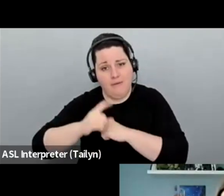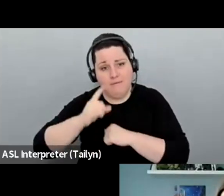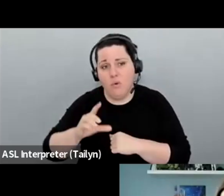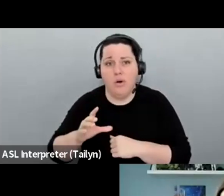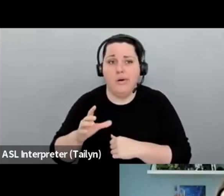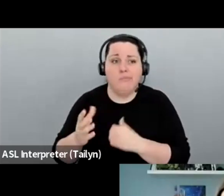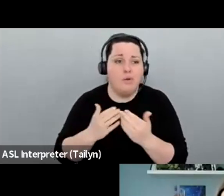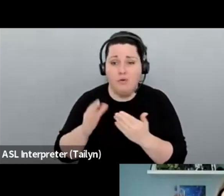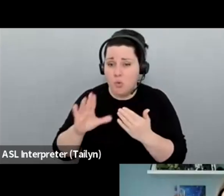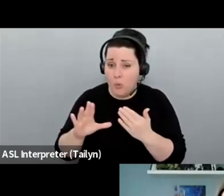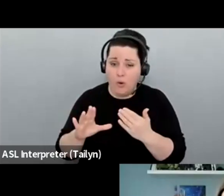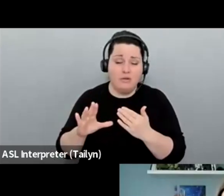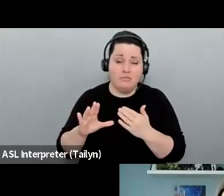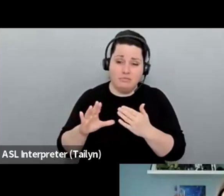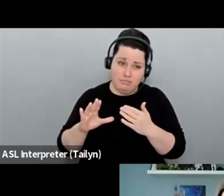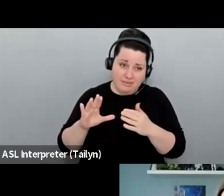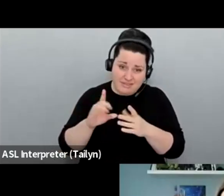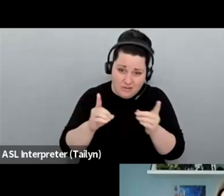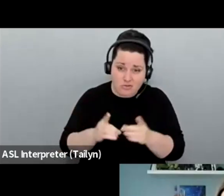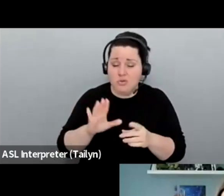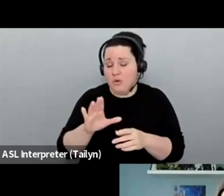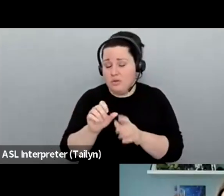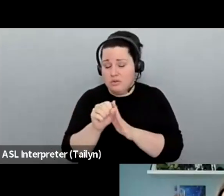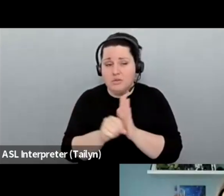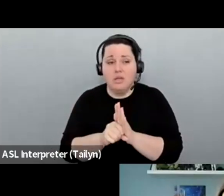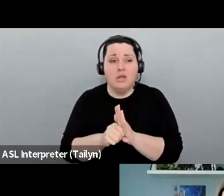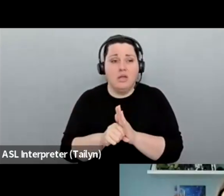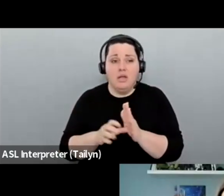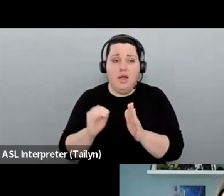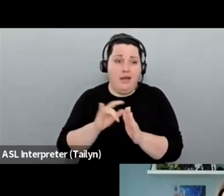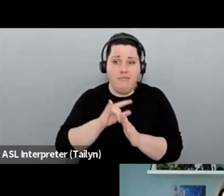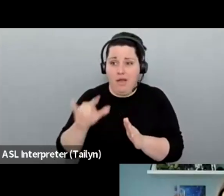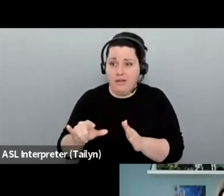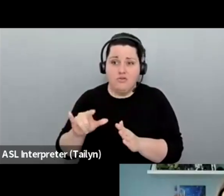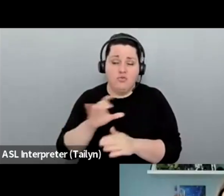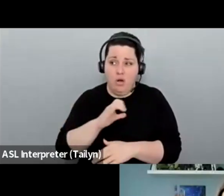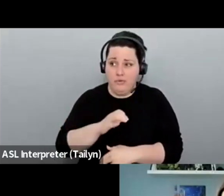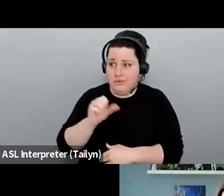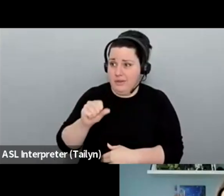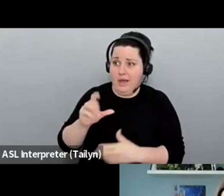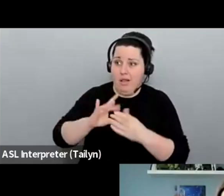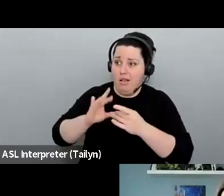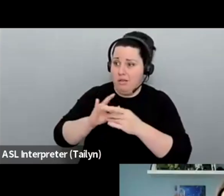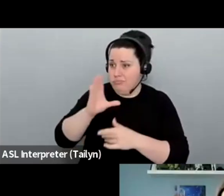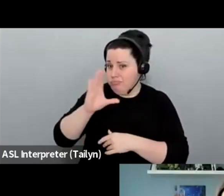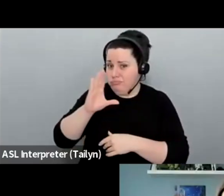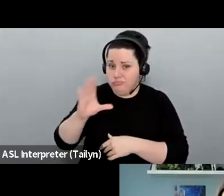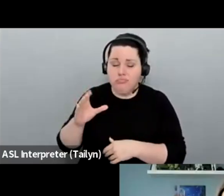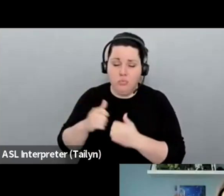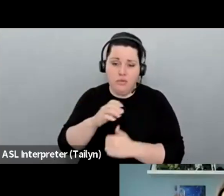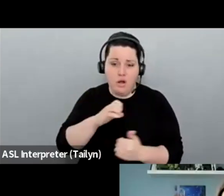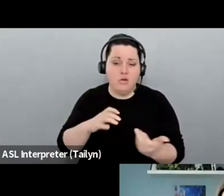district or state, and all the way to fly-ins at Congress and speaking right to your representatives and advocating in that way. So